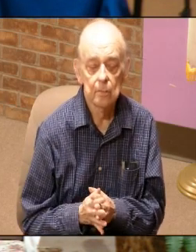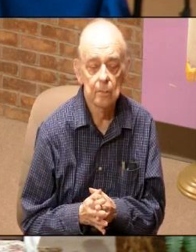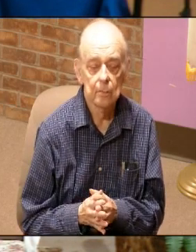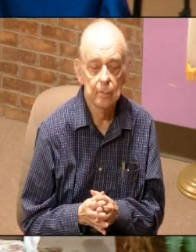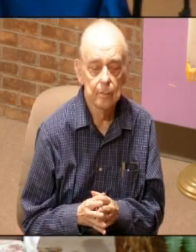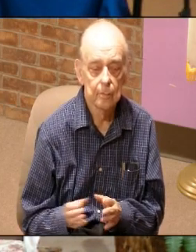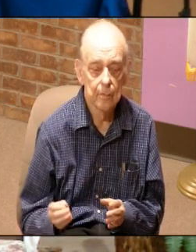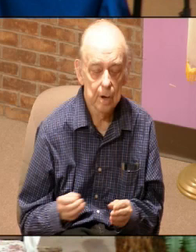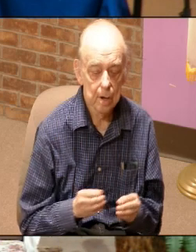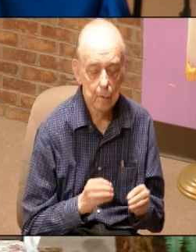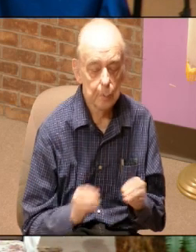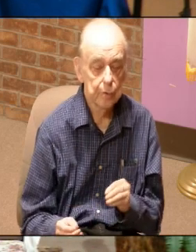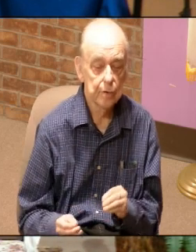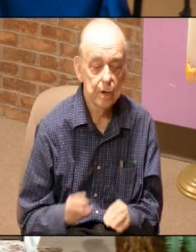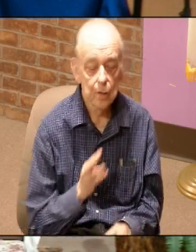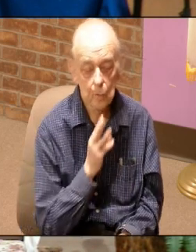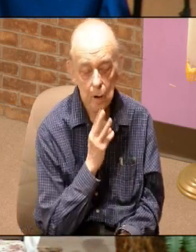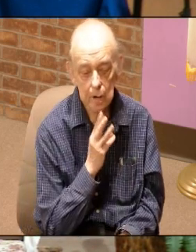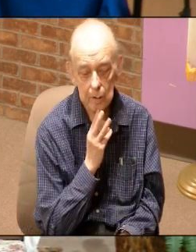and puts it in the water.